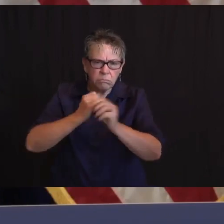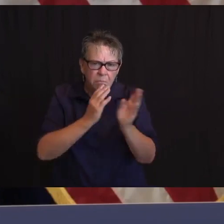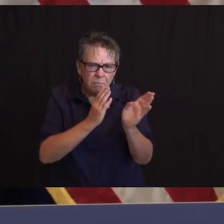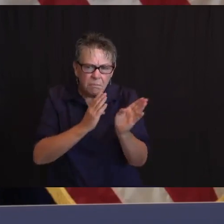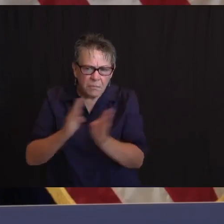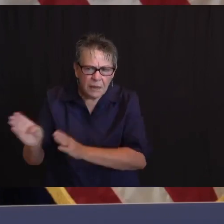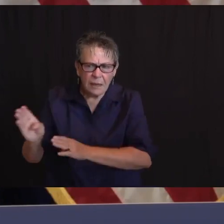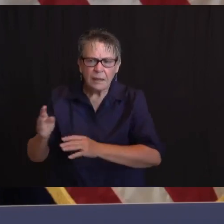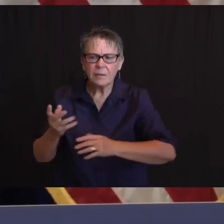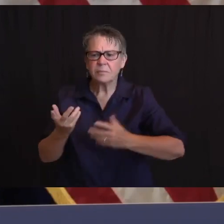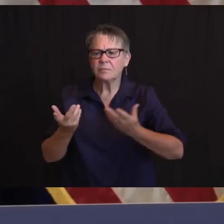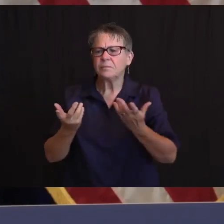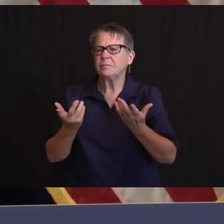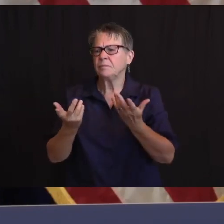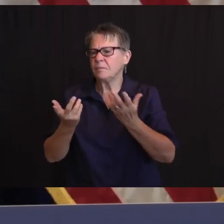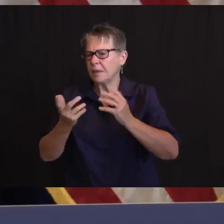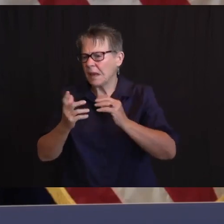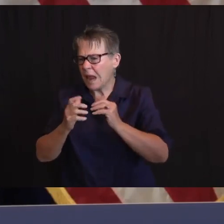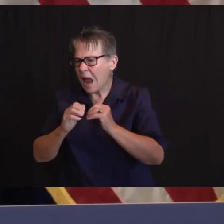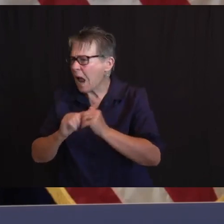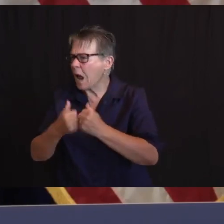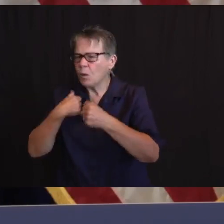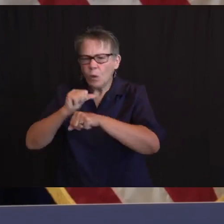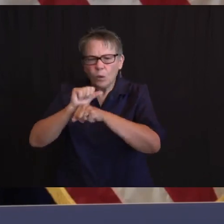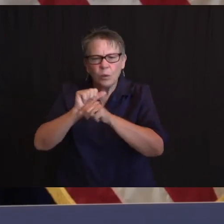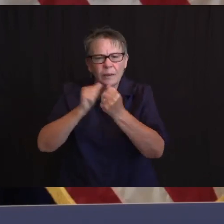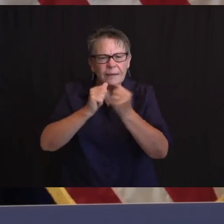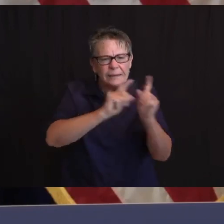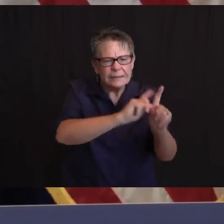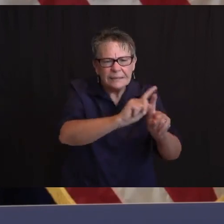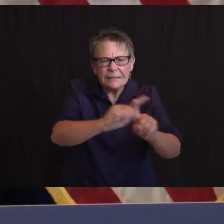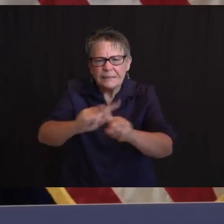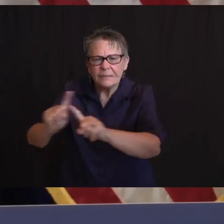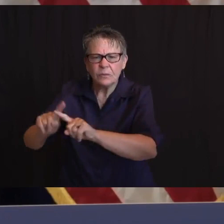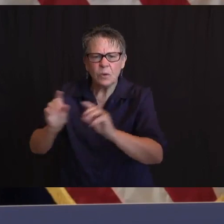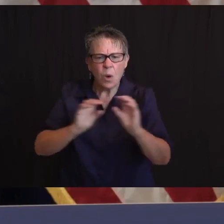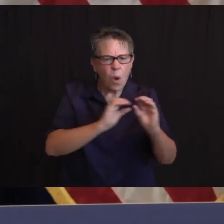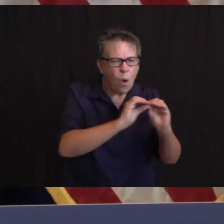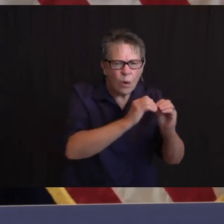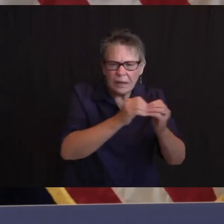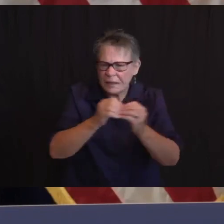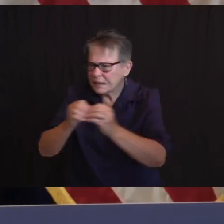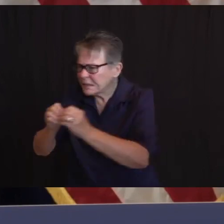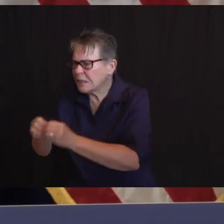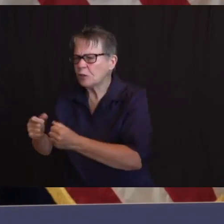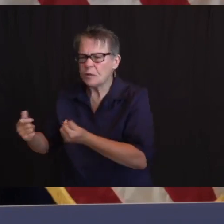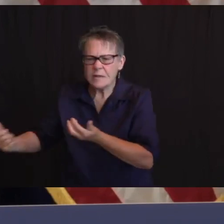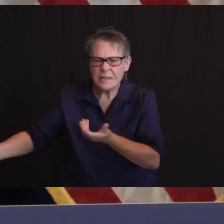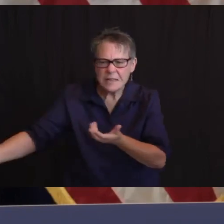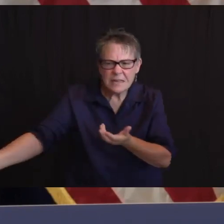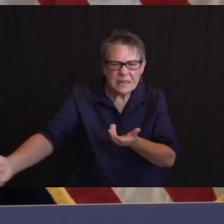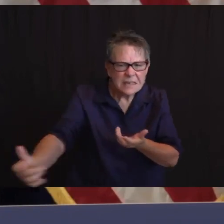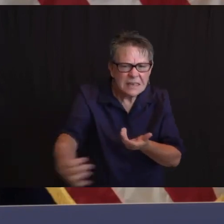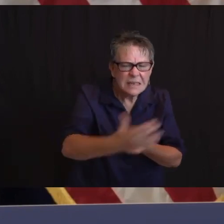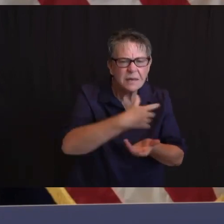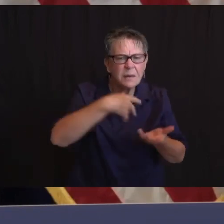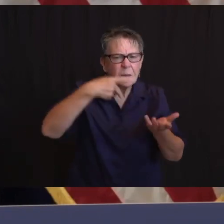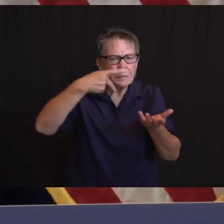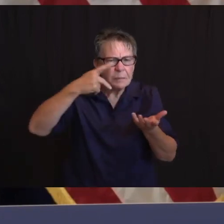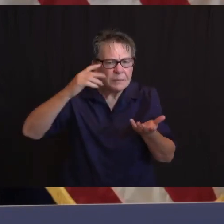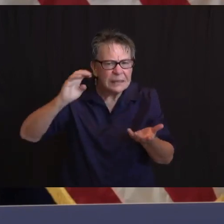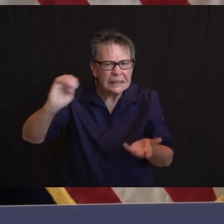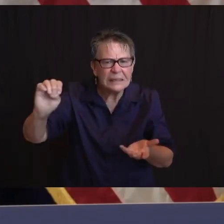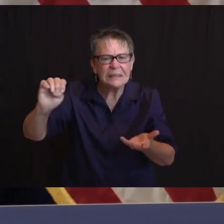stockpiling thresholds for personal protective equipment that integrate state, county, local governments, hospitals, and long-term